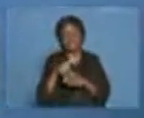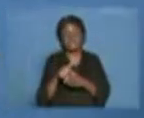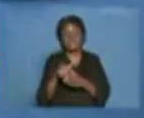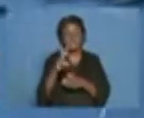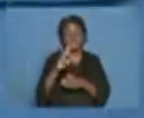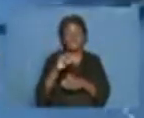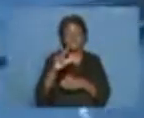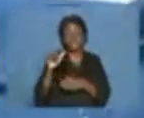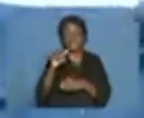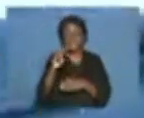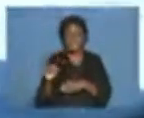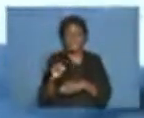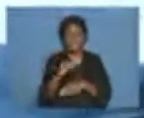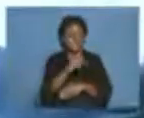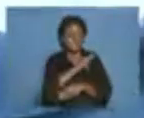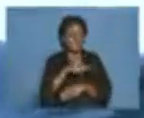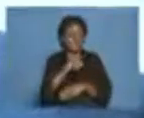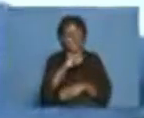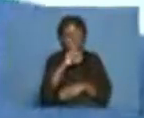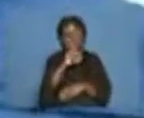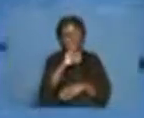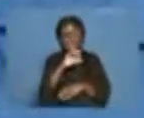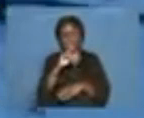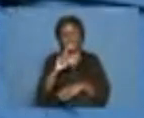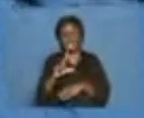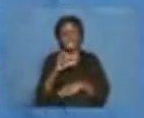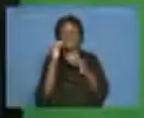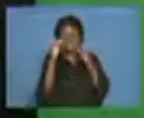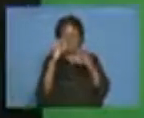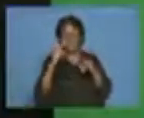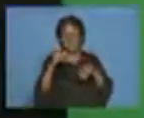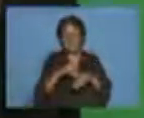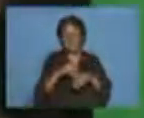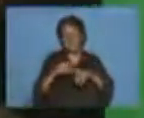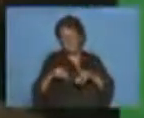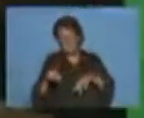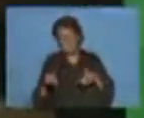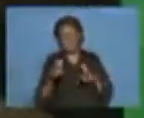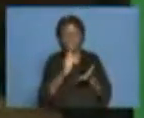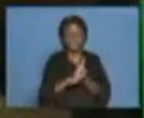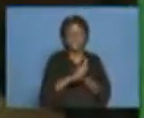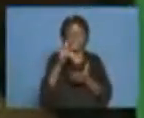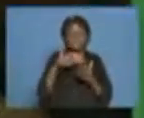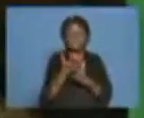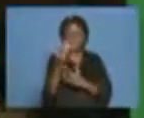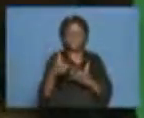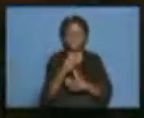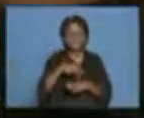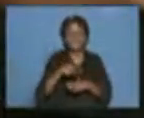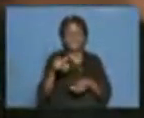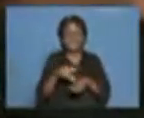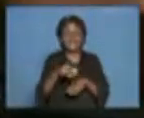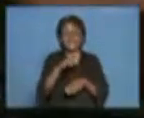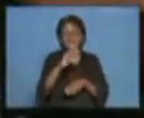William Zonicle taught at various schools throughout New Providence and has been posted at R.M. Bailey for the last 8 years of his teaching career,